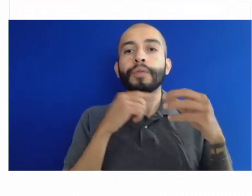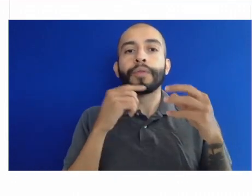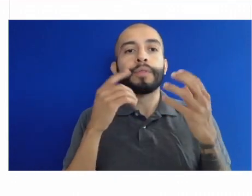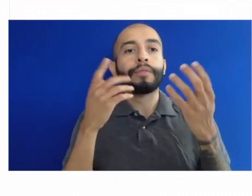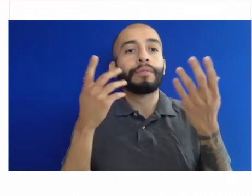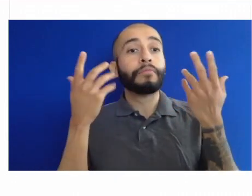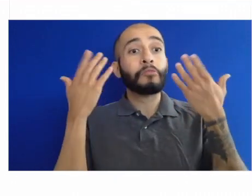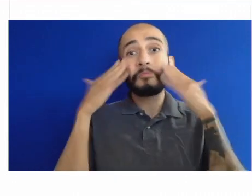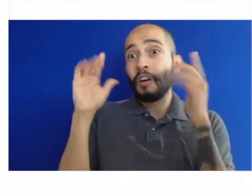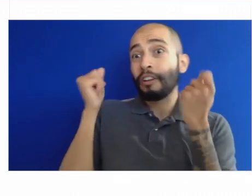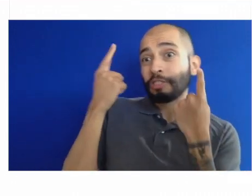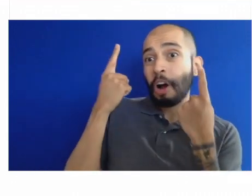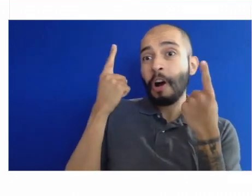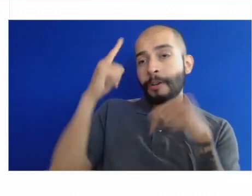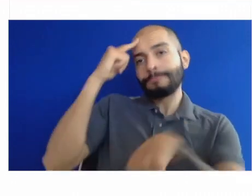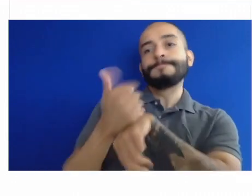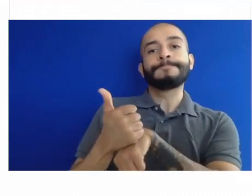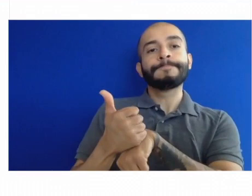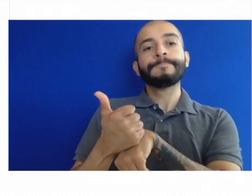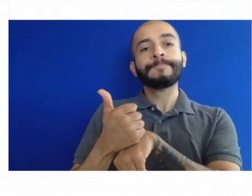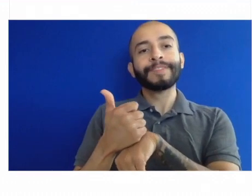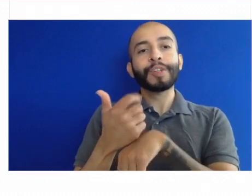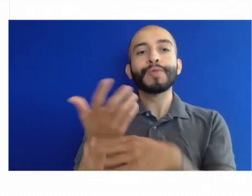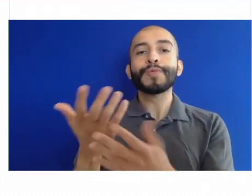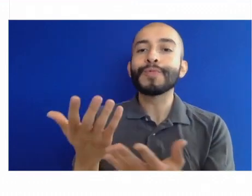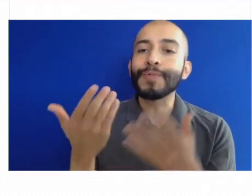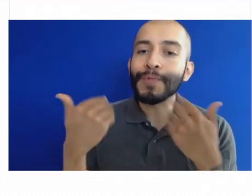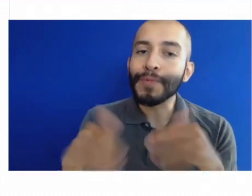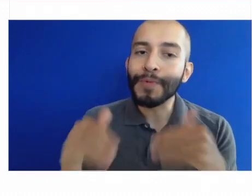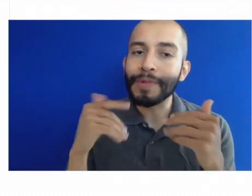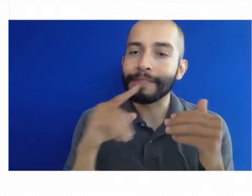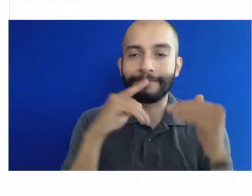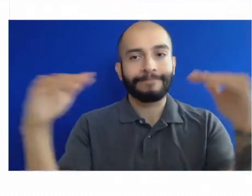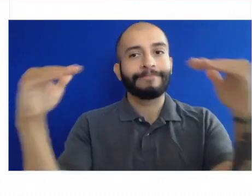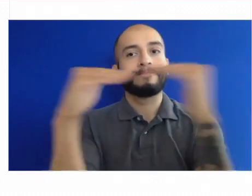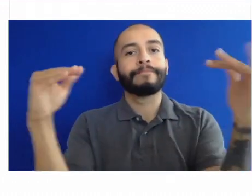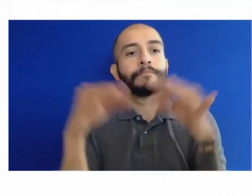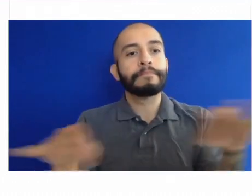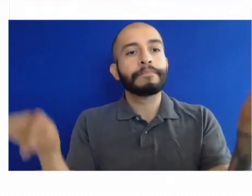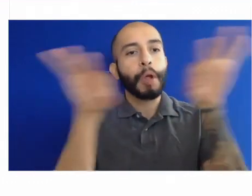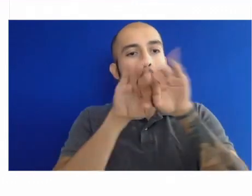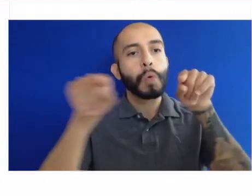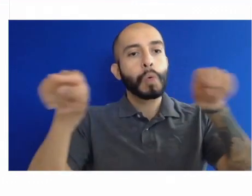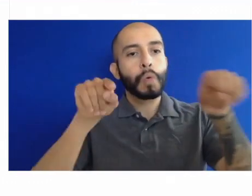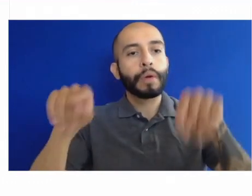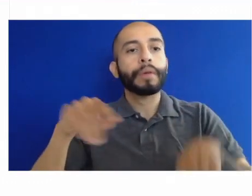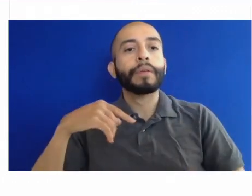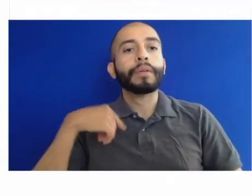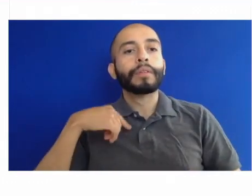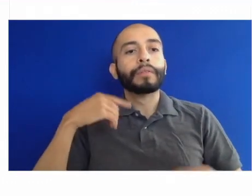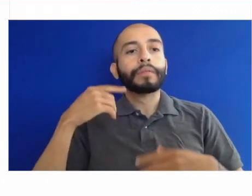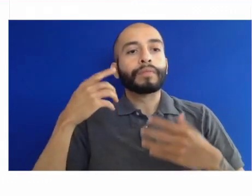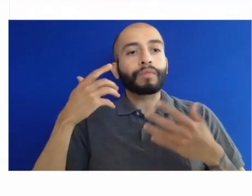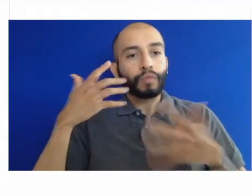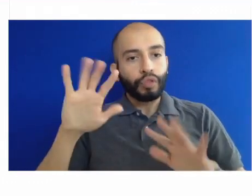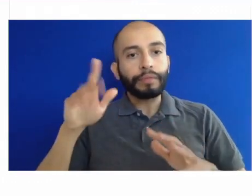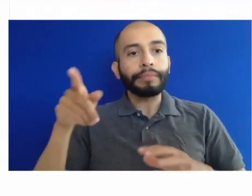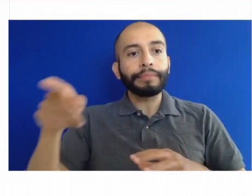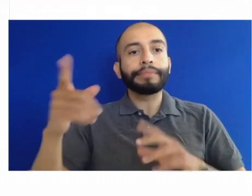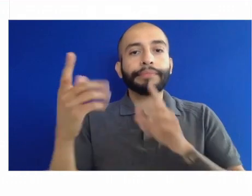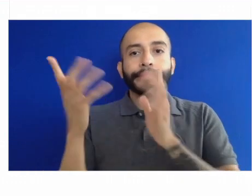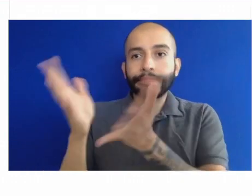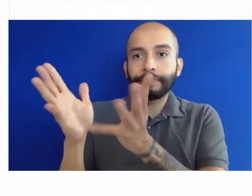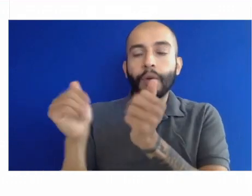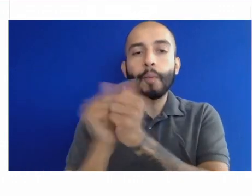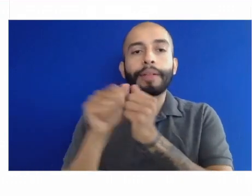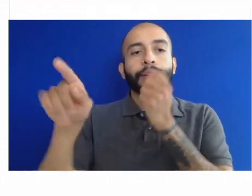Rogan twice to try to hit that head on. Talk about trying to plant your petunias in a Category 5 hurricane. I did it. I tried. Okay. And so